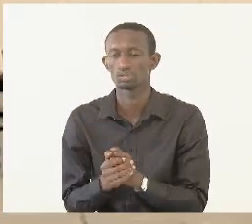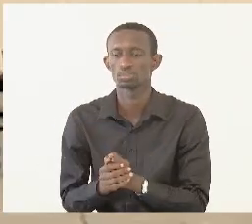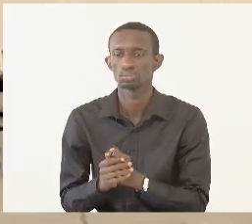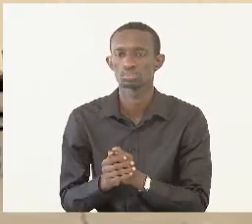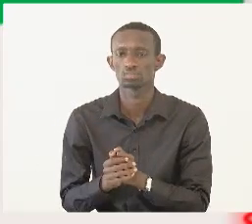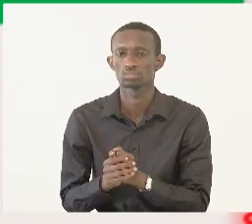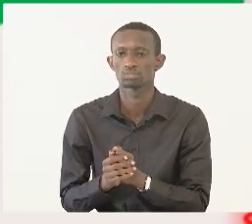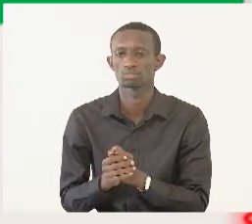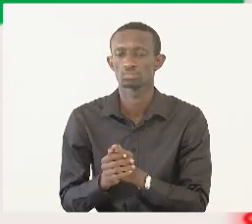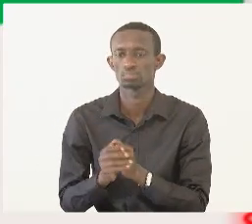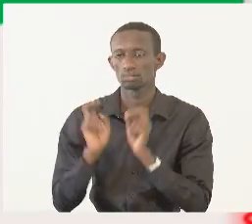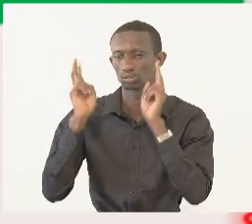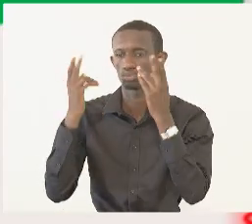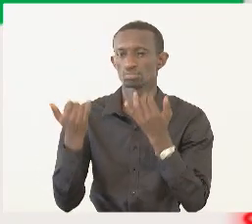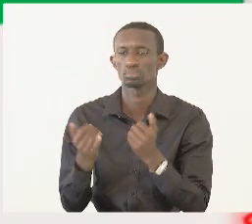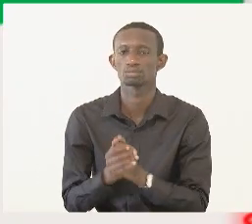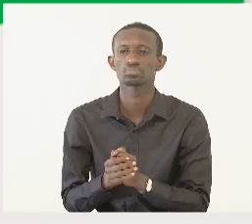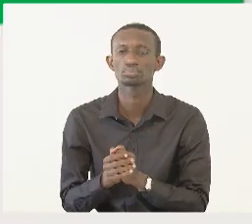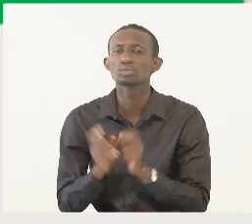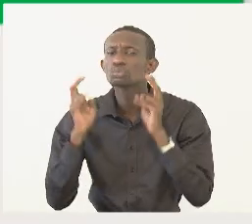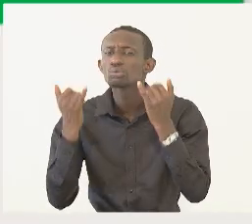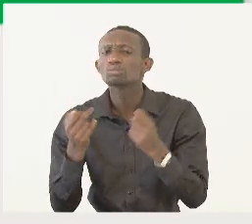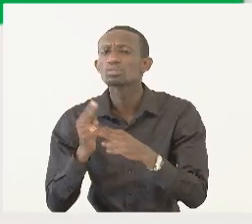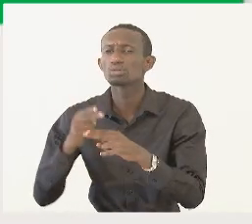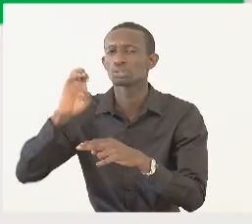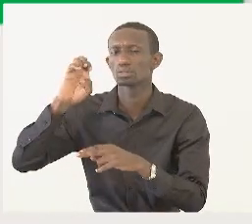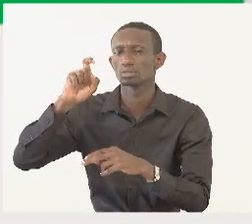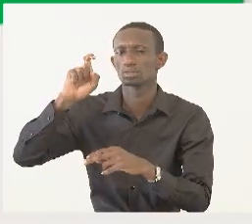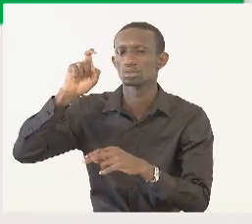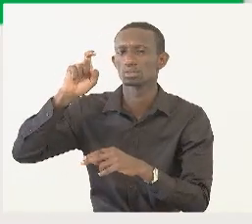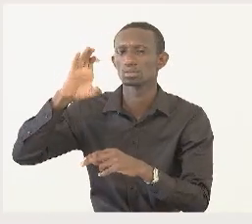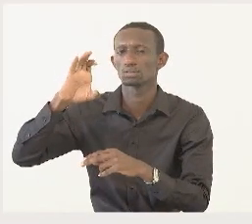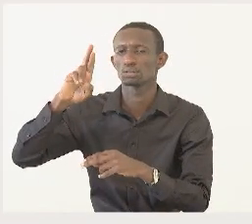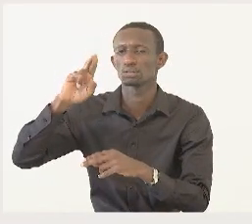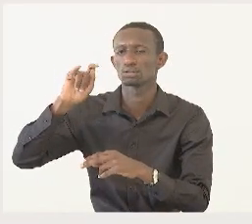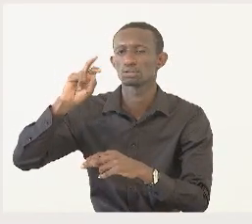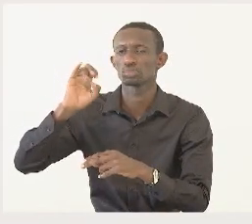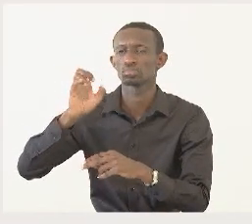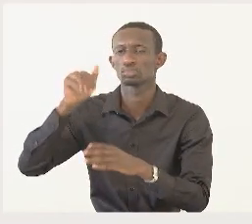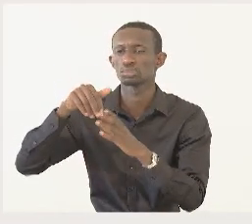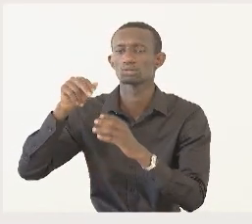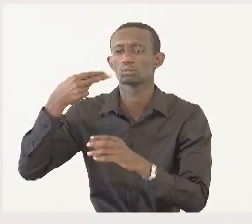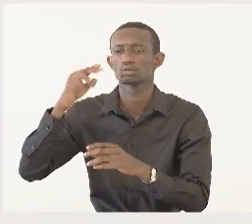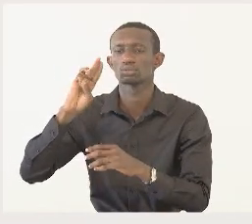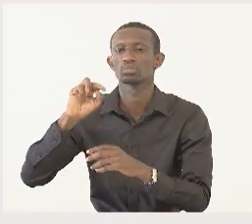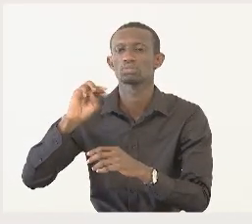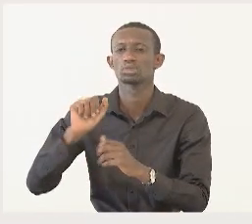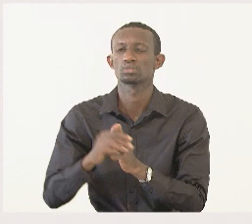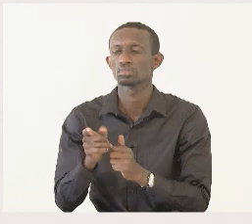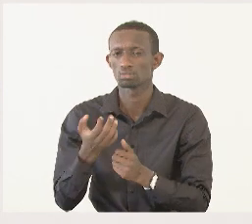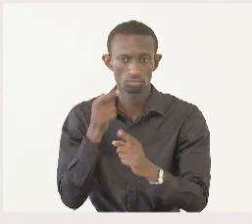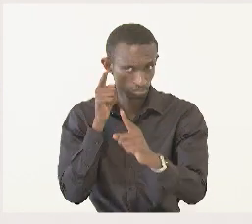about excretion in human. And now, let's have the learning